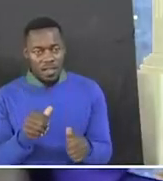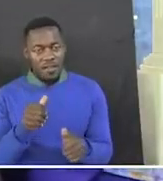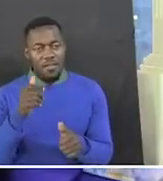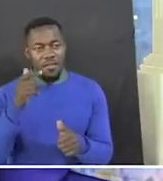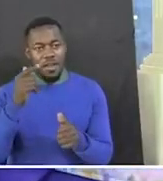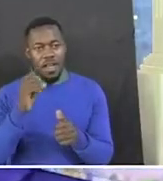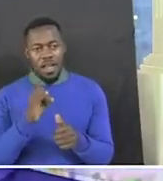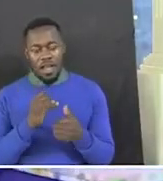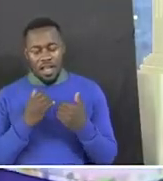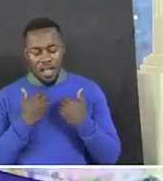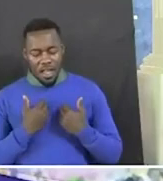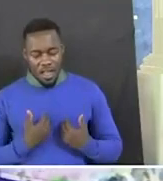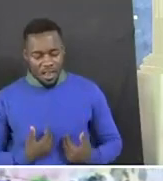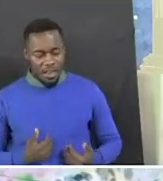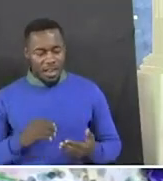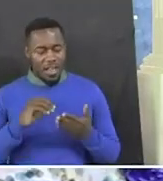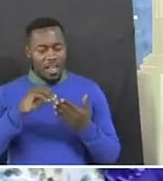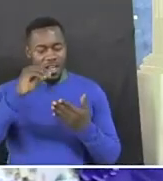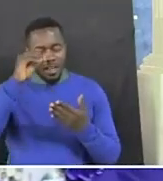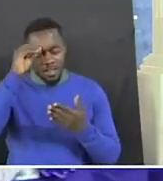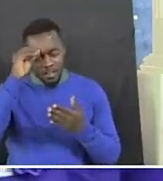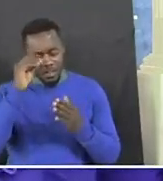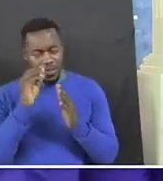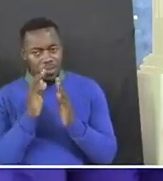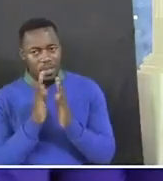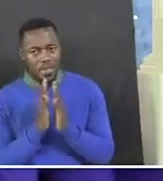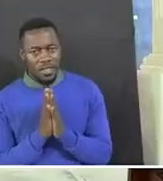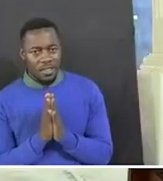be I love to pray